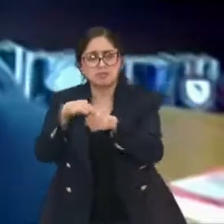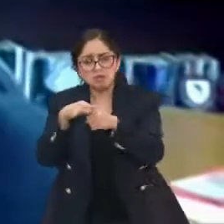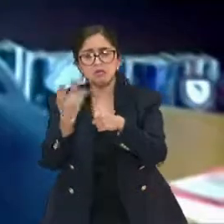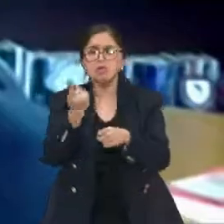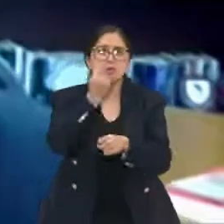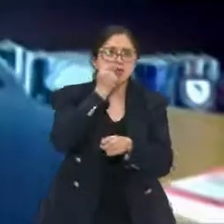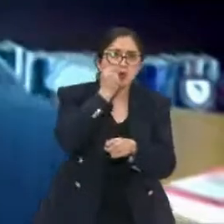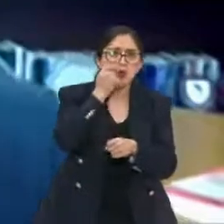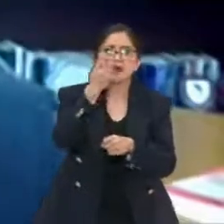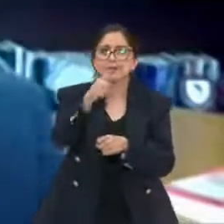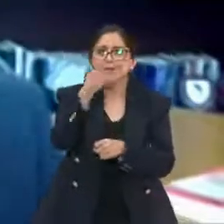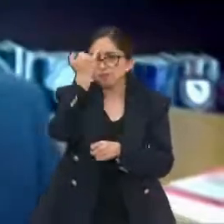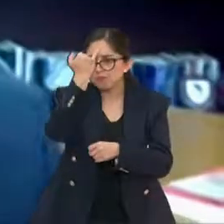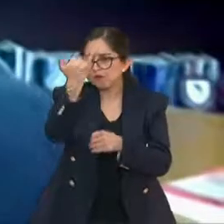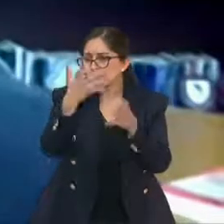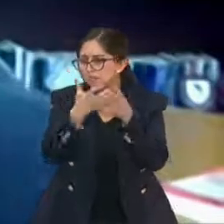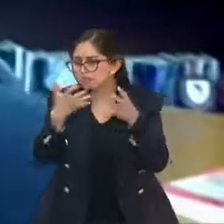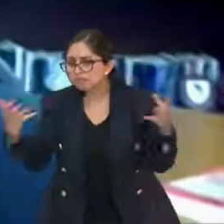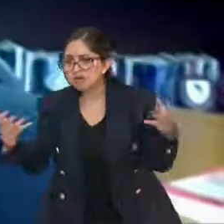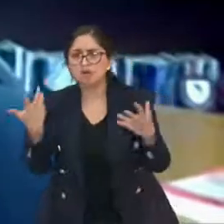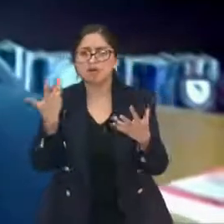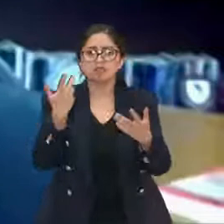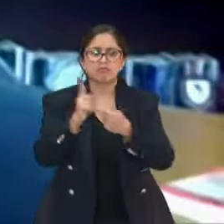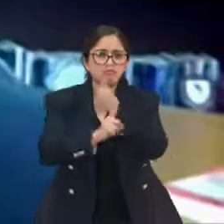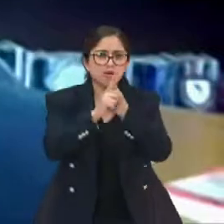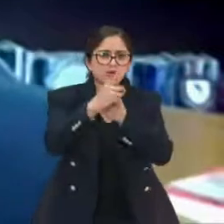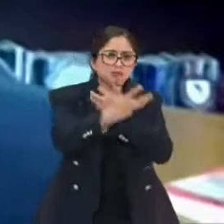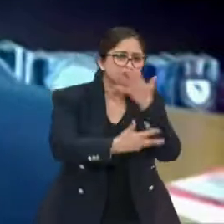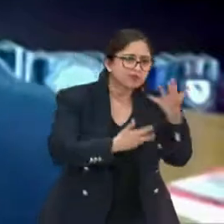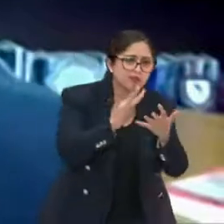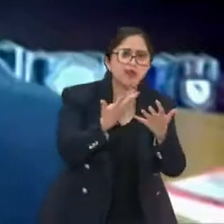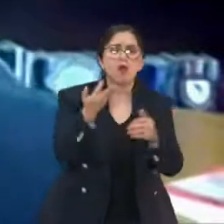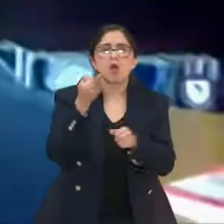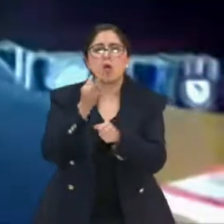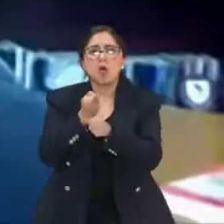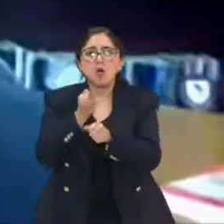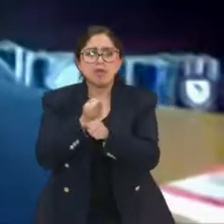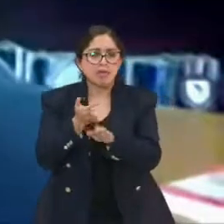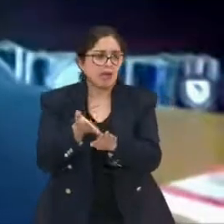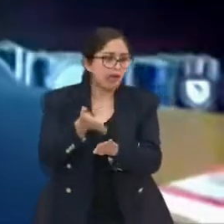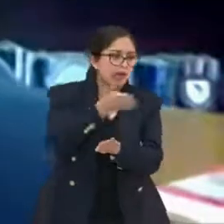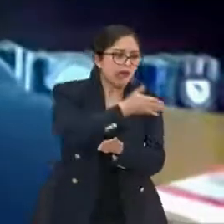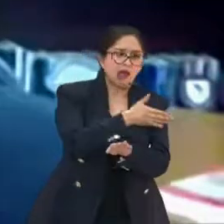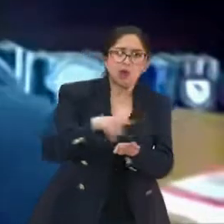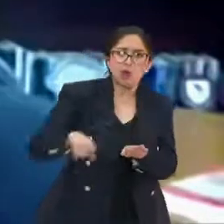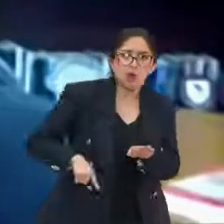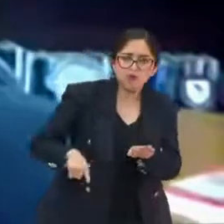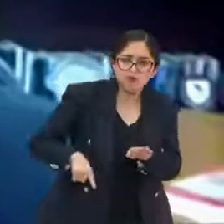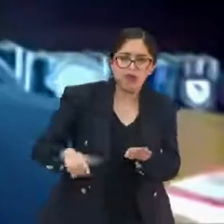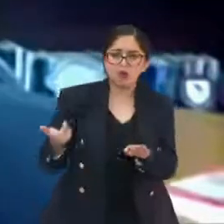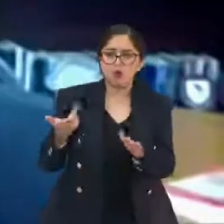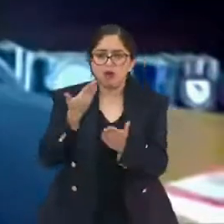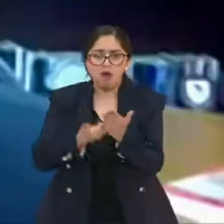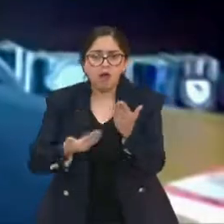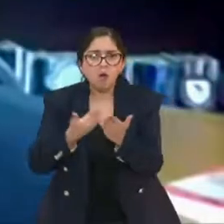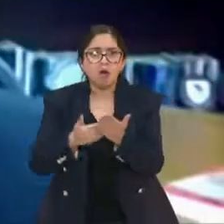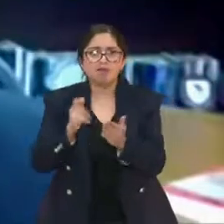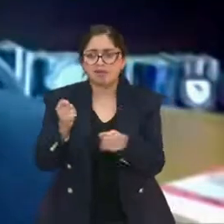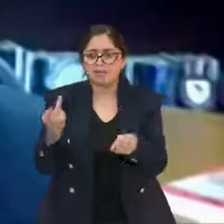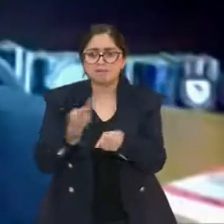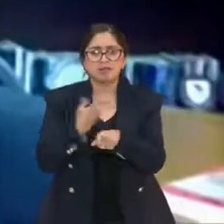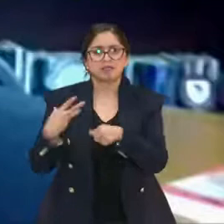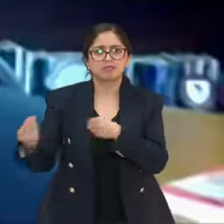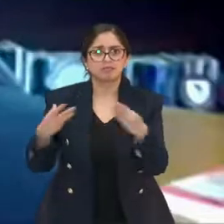process in spite of conflicts, in spite of all the negative effects, in spite of the